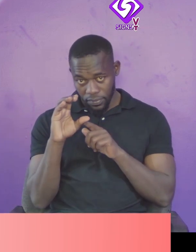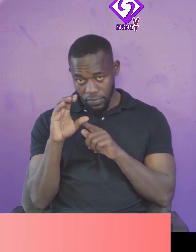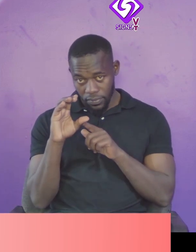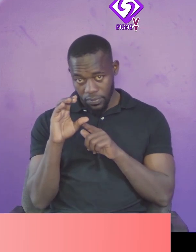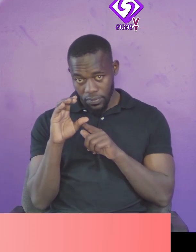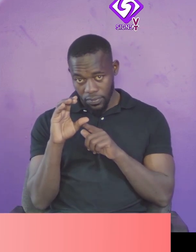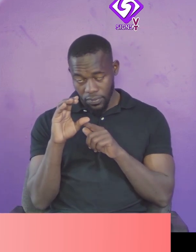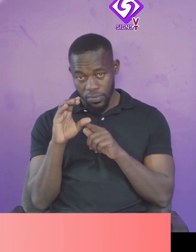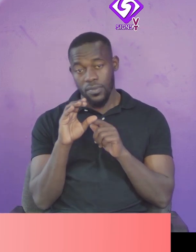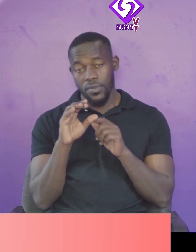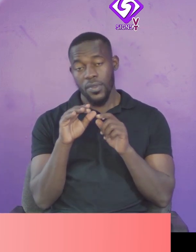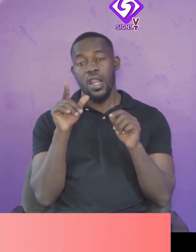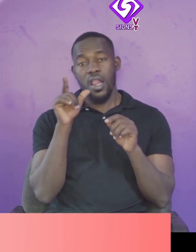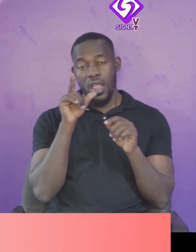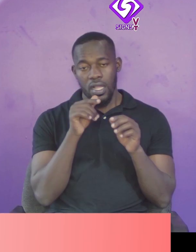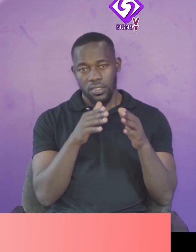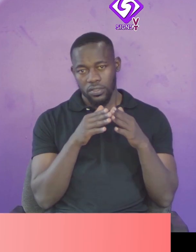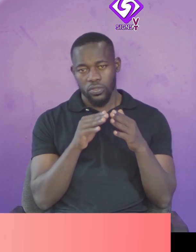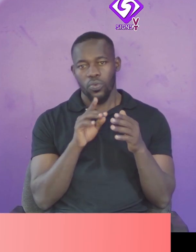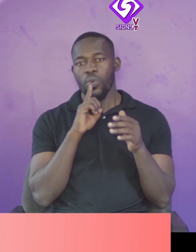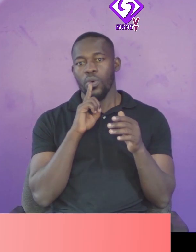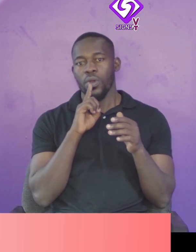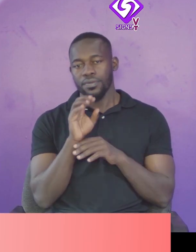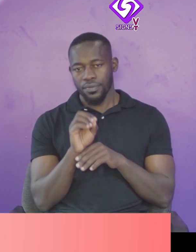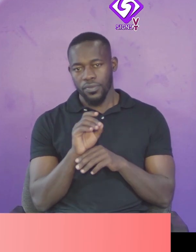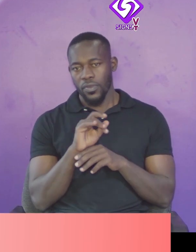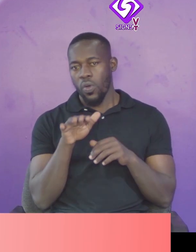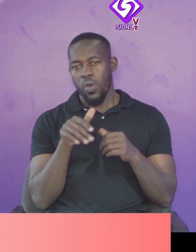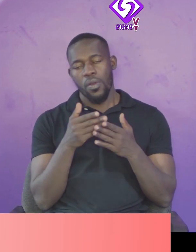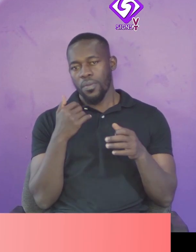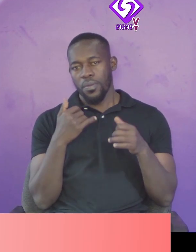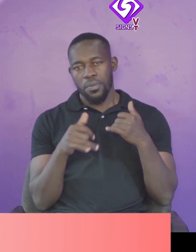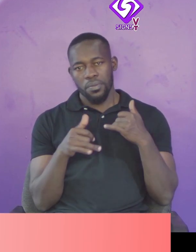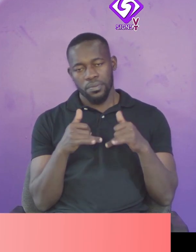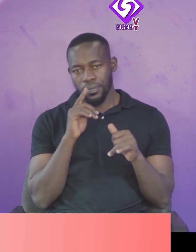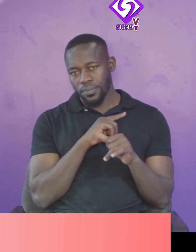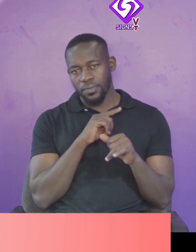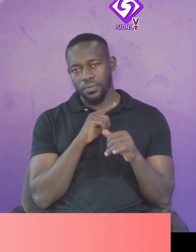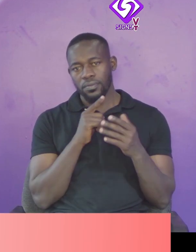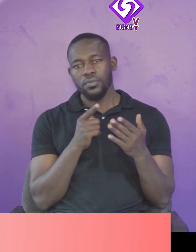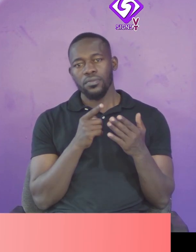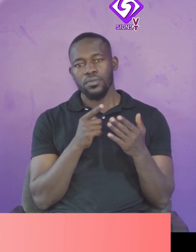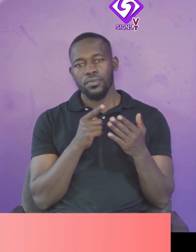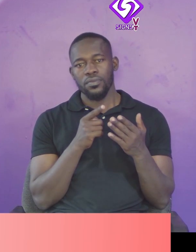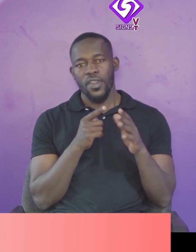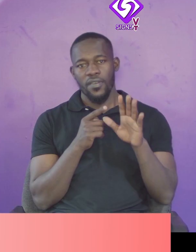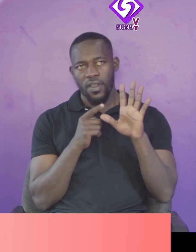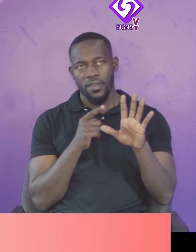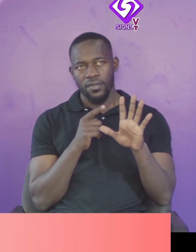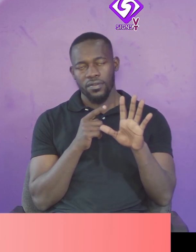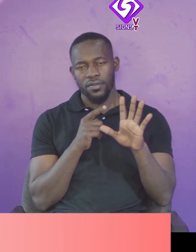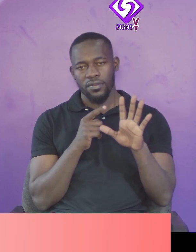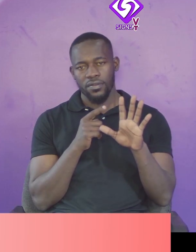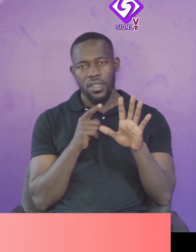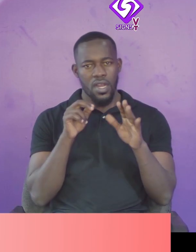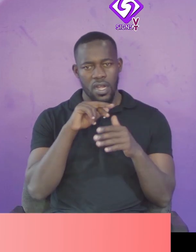Yes. Winning all the games that we have played up to match week 5. That is round